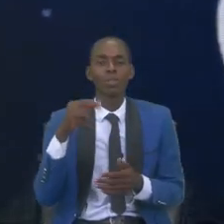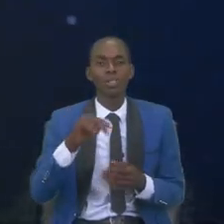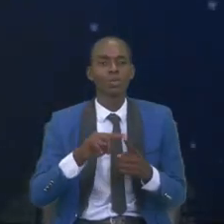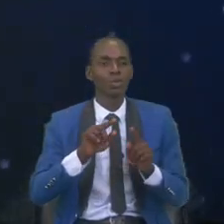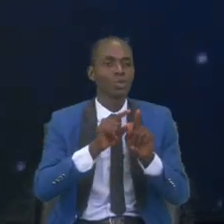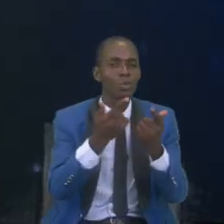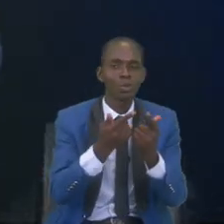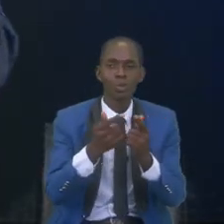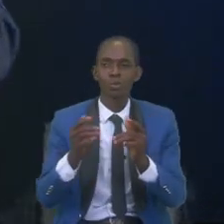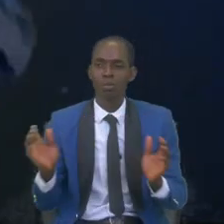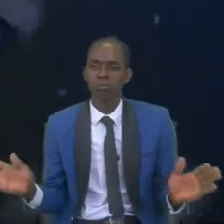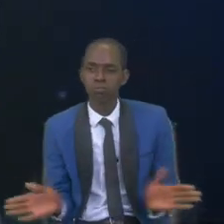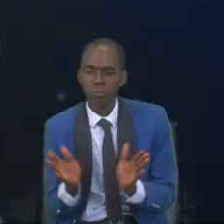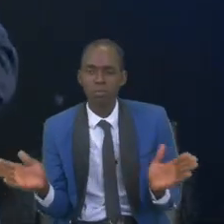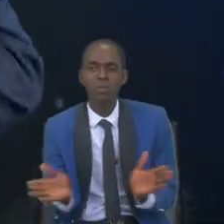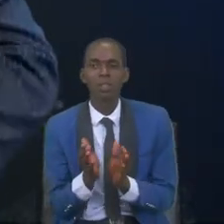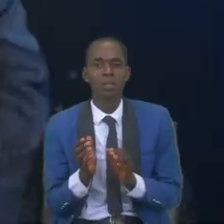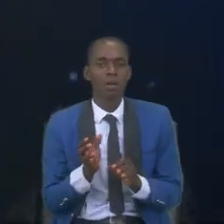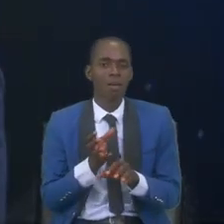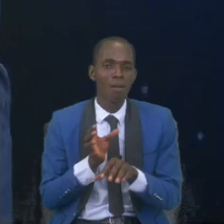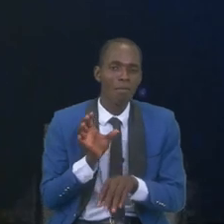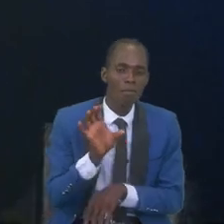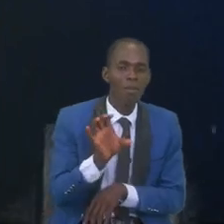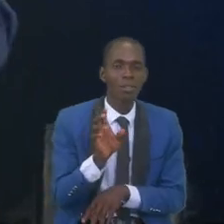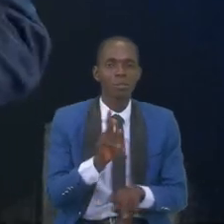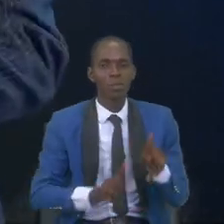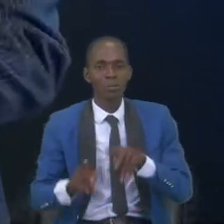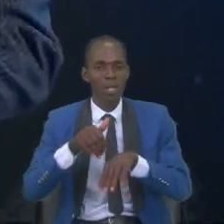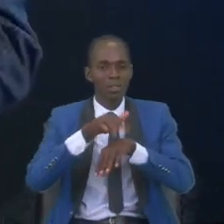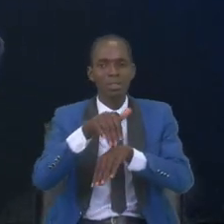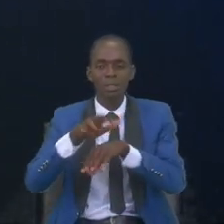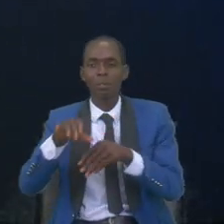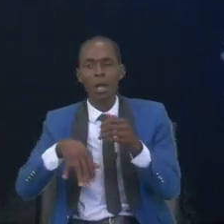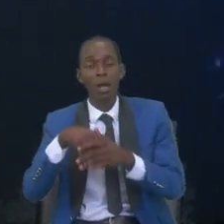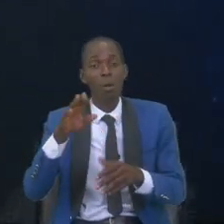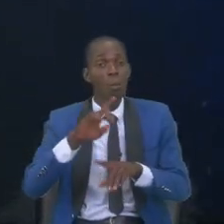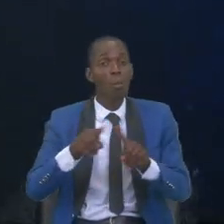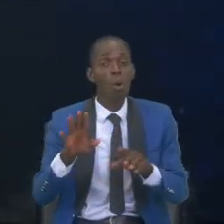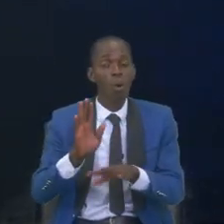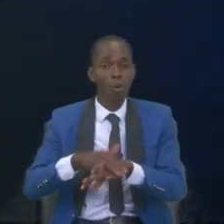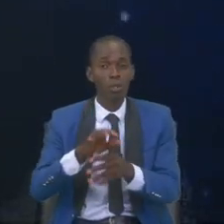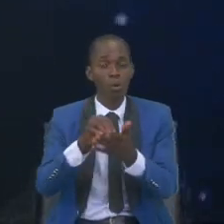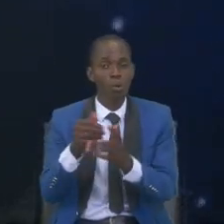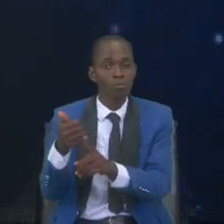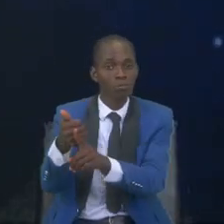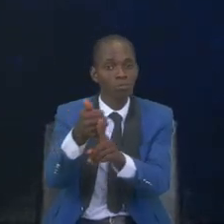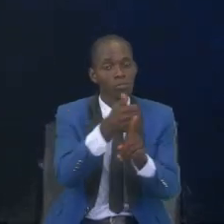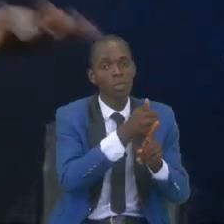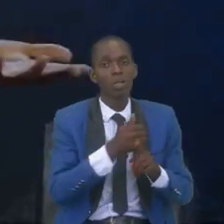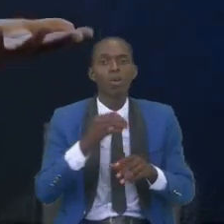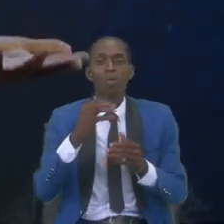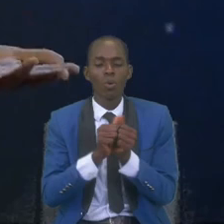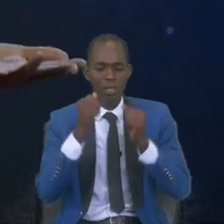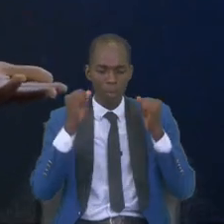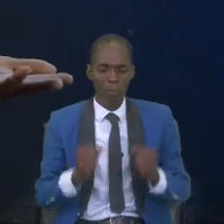to motivate them. We have to push them. We have to send them forth. But on their own, as the power, the strength of the Holy Ghost